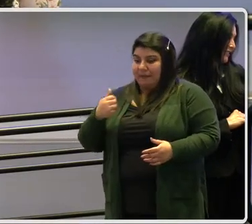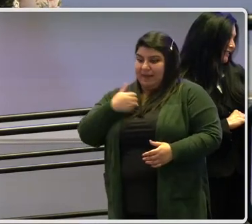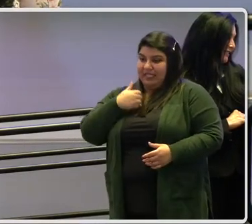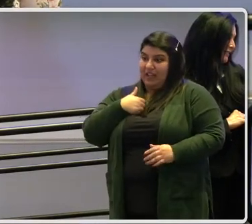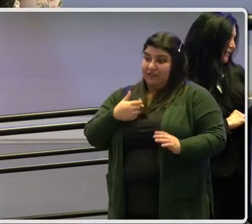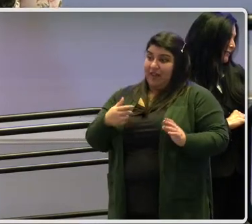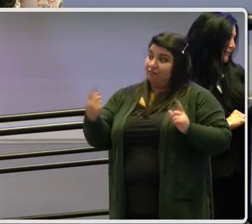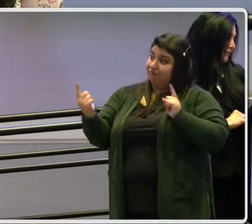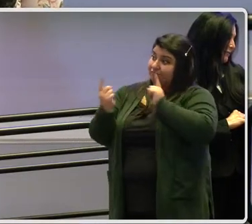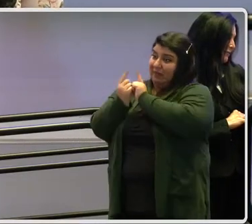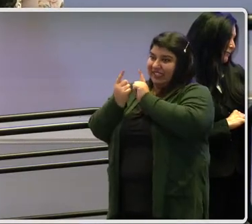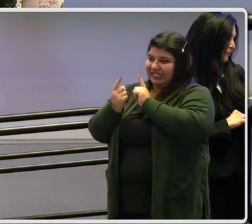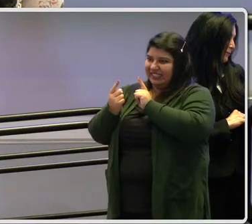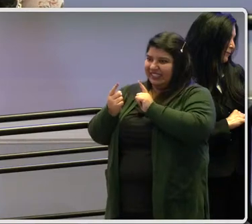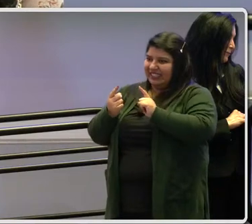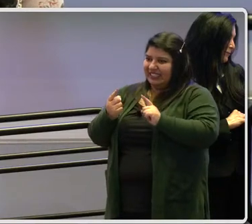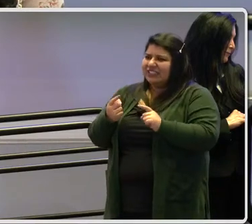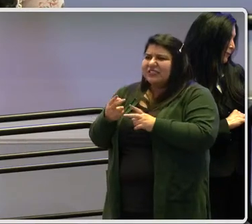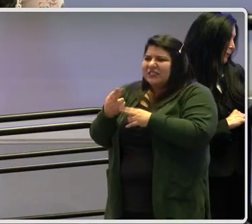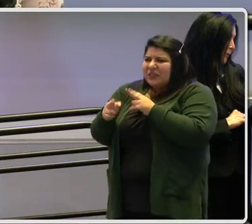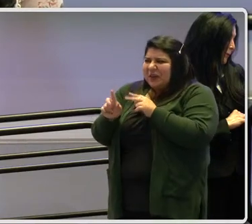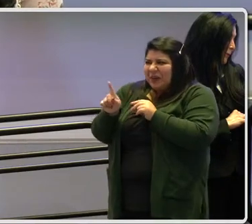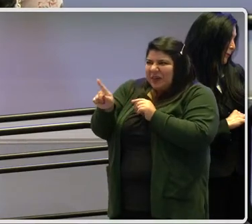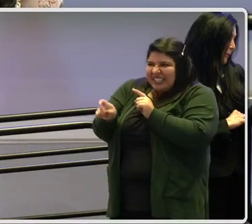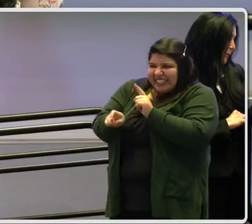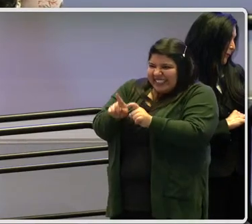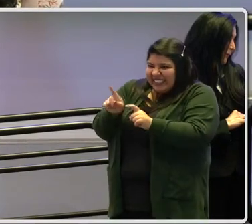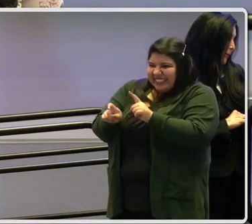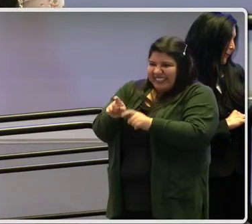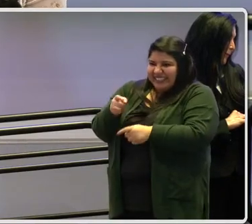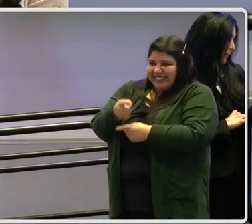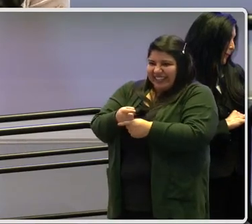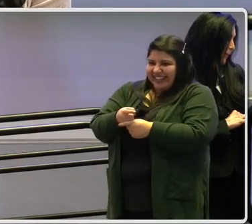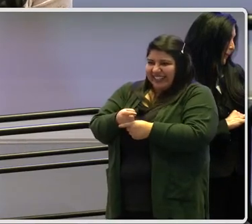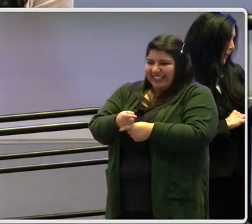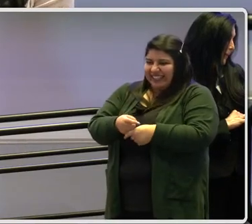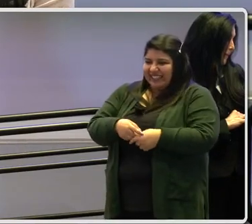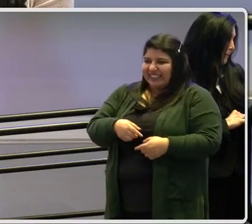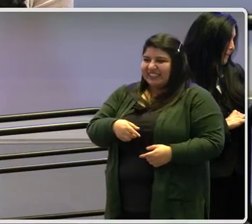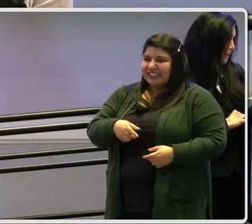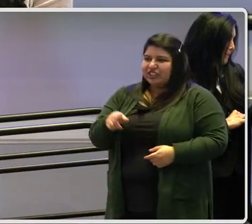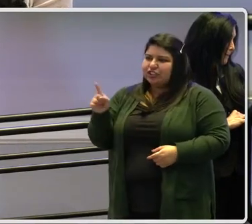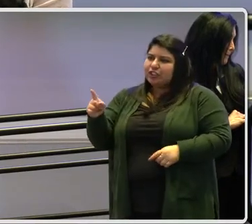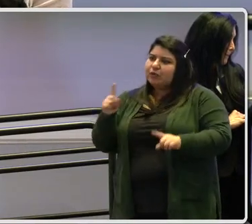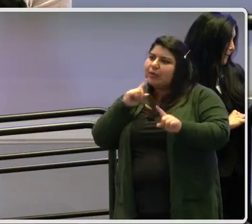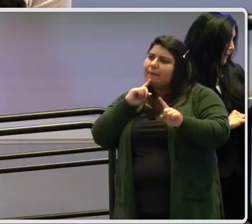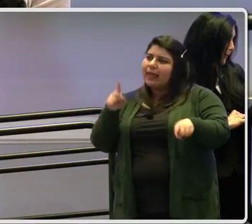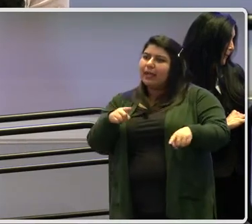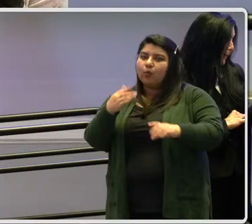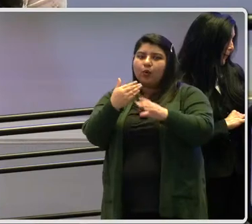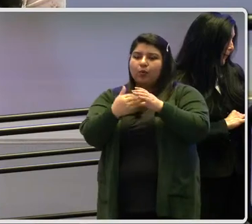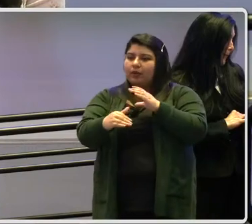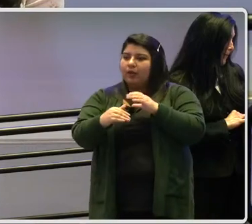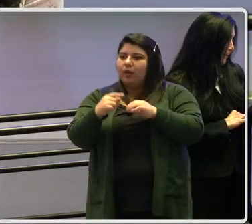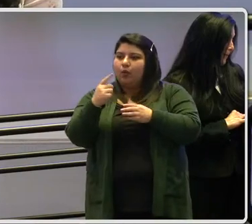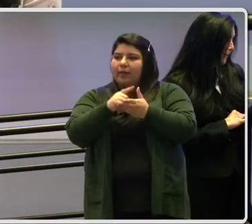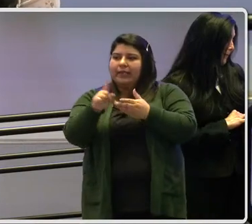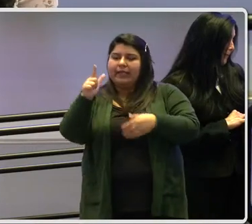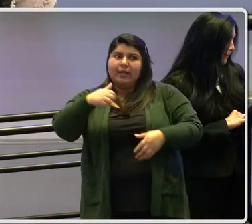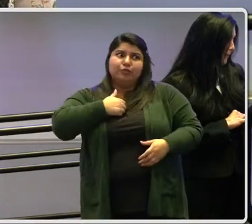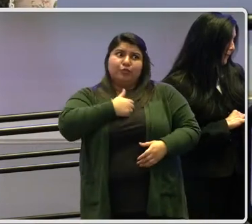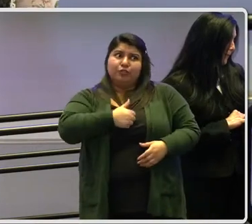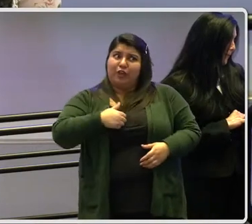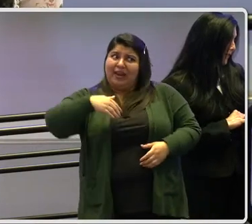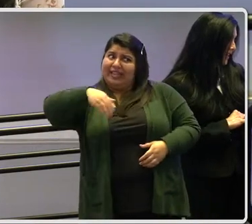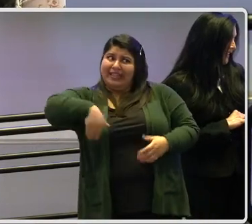to Lori, like it really was just like these like short questions. She had replied like a week later saying like, oh, I'm so sorry if it is like terribly late